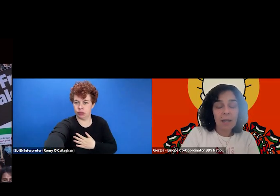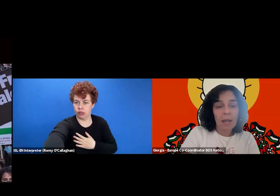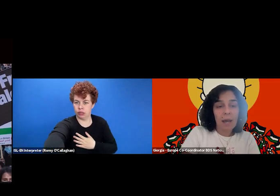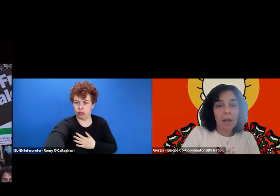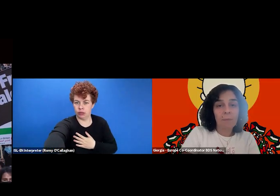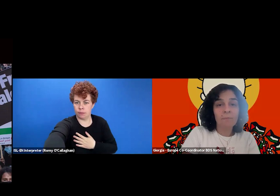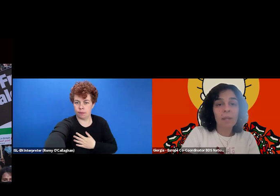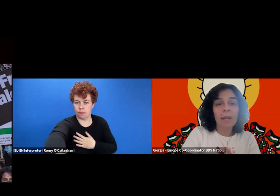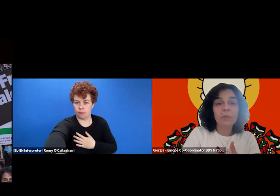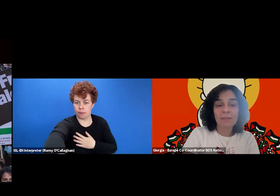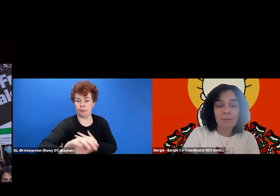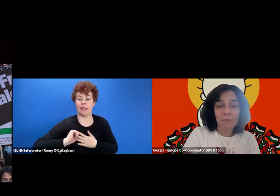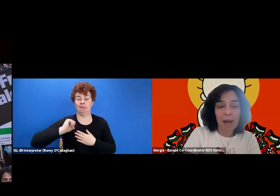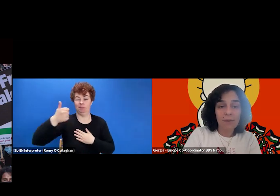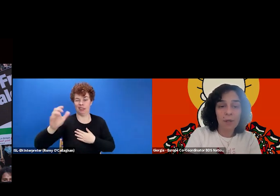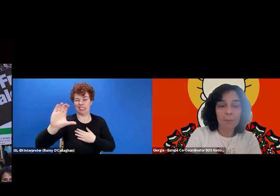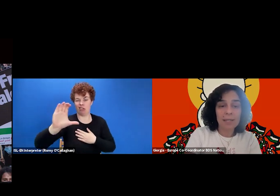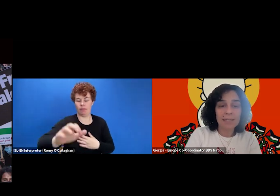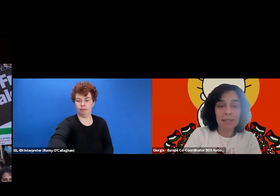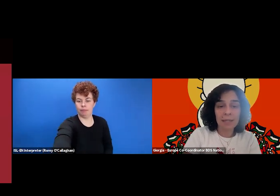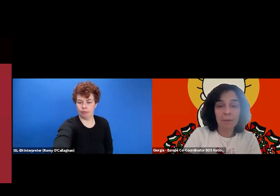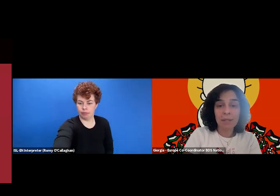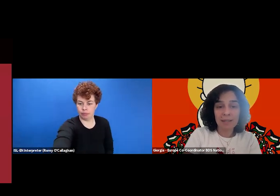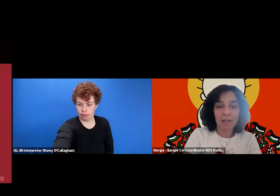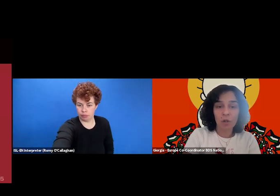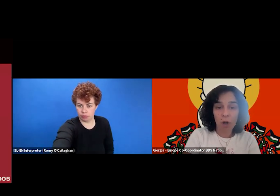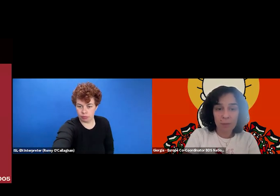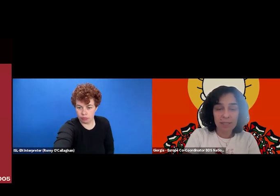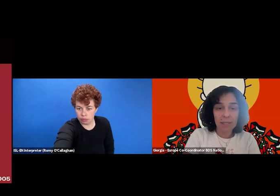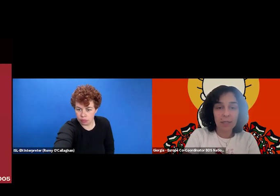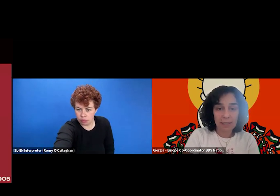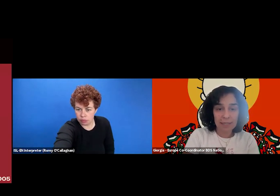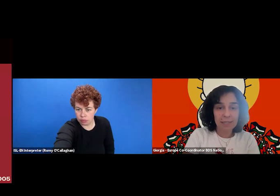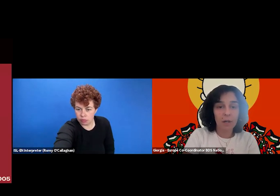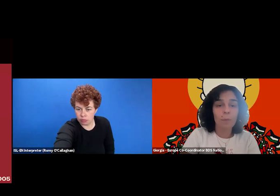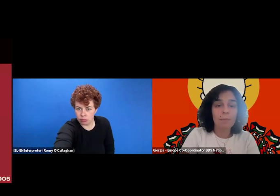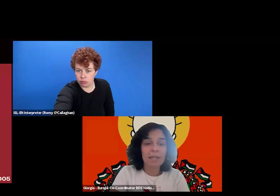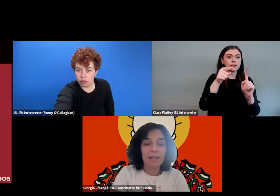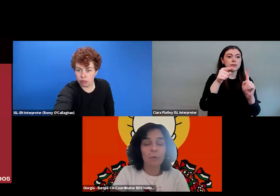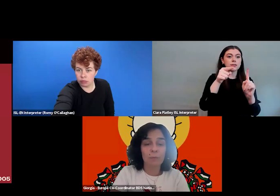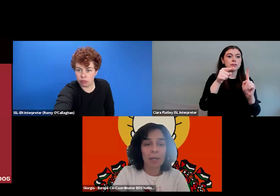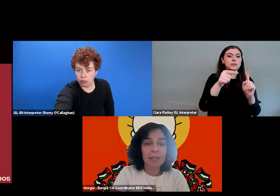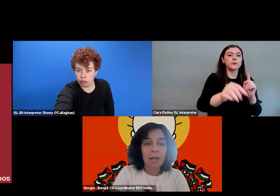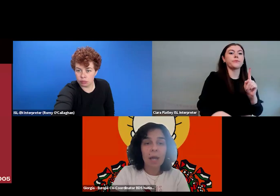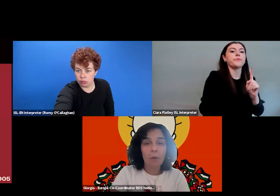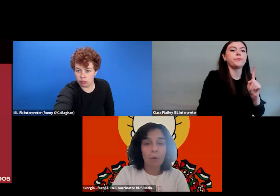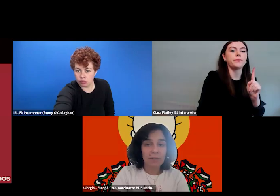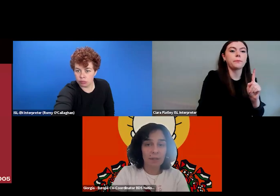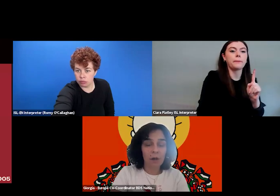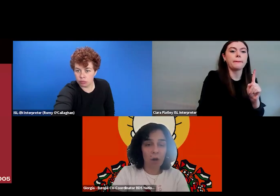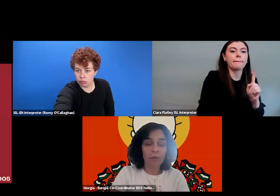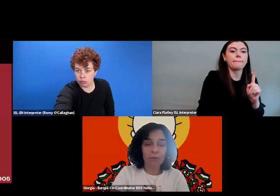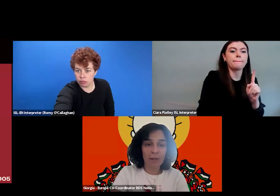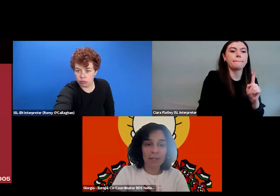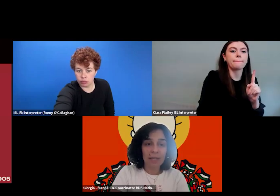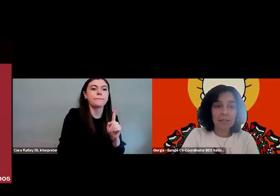BDS? In 2005, when the Palestinian BDS National Committee, leading the global BDS movement,